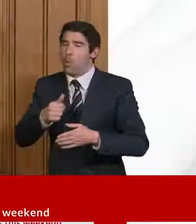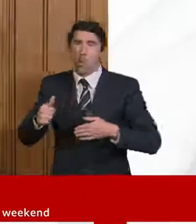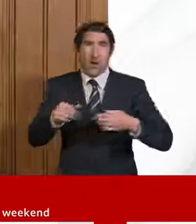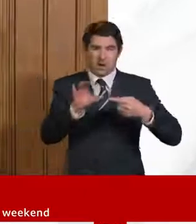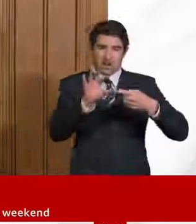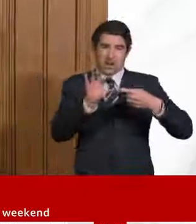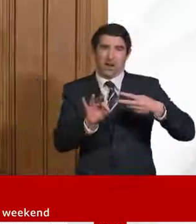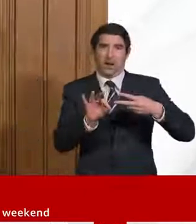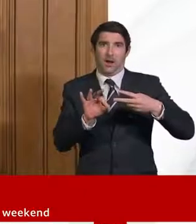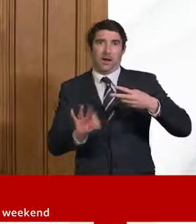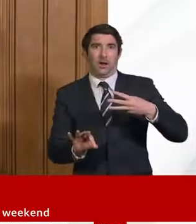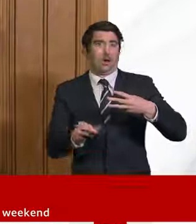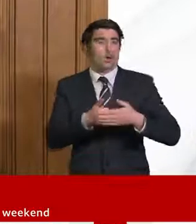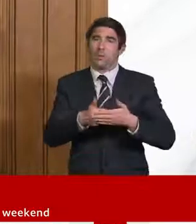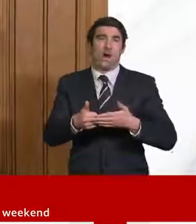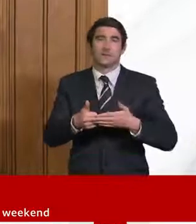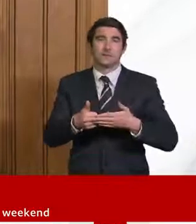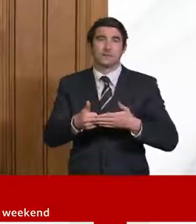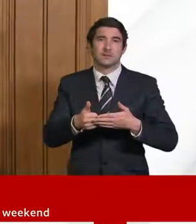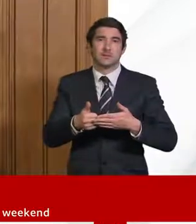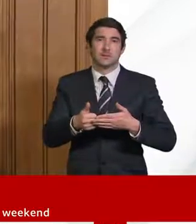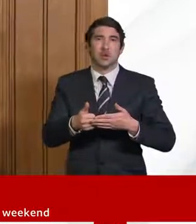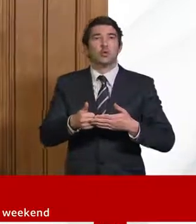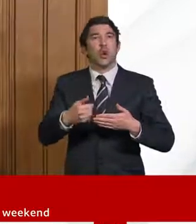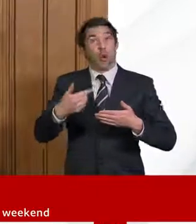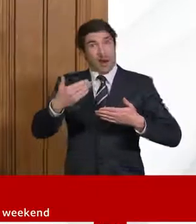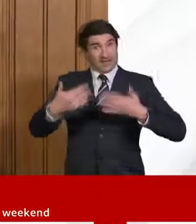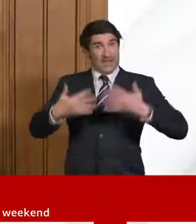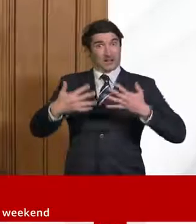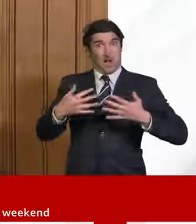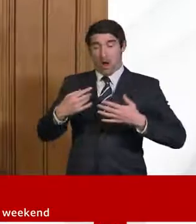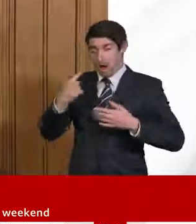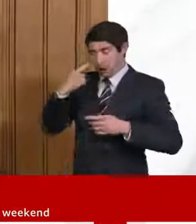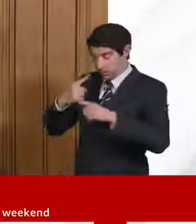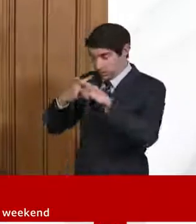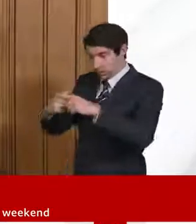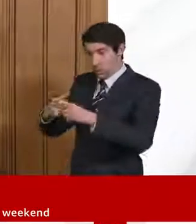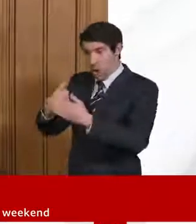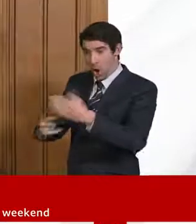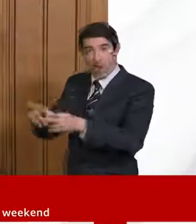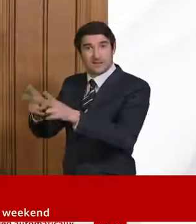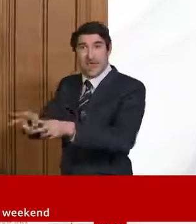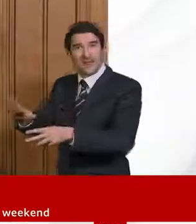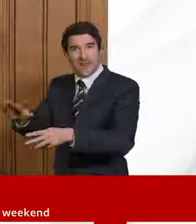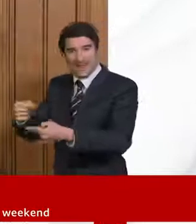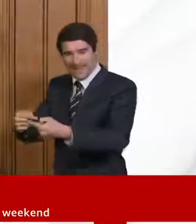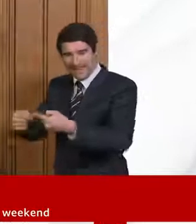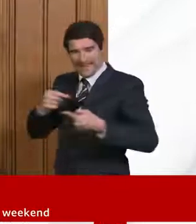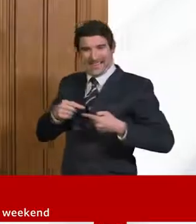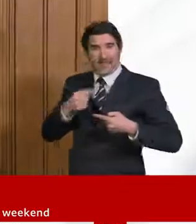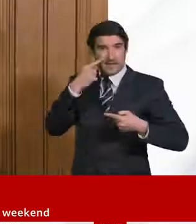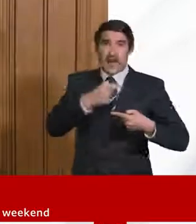deaths, because that is the measure that, unfortunately, we will turn around